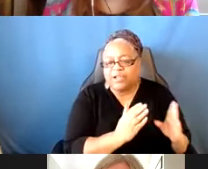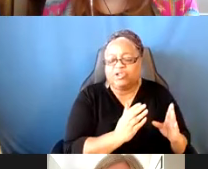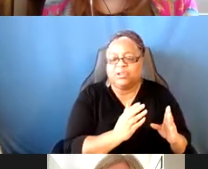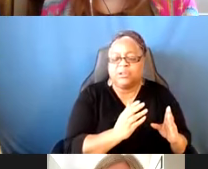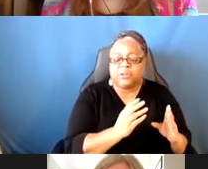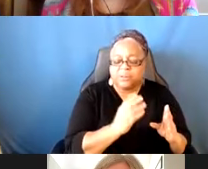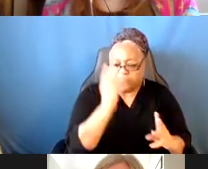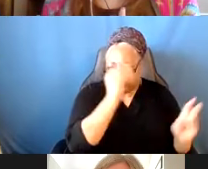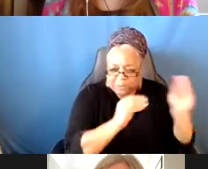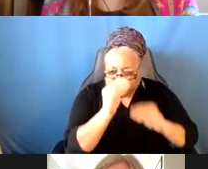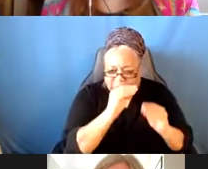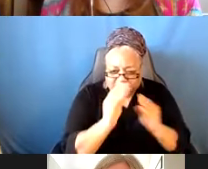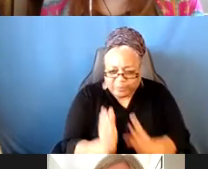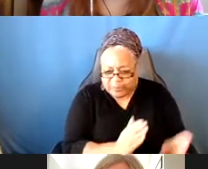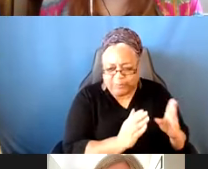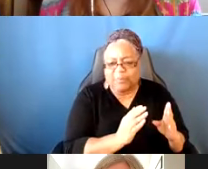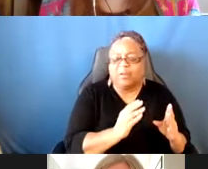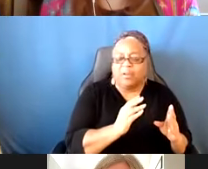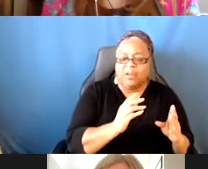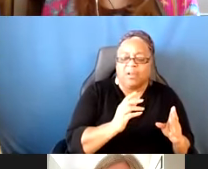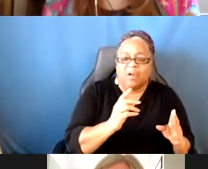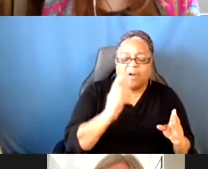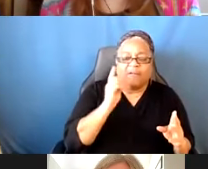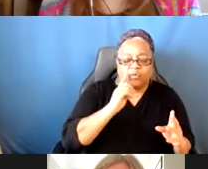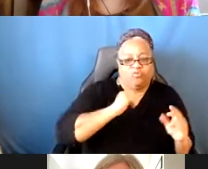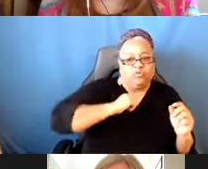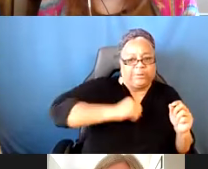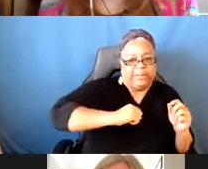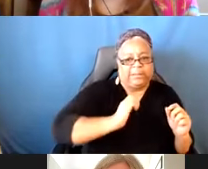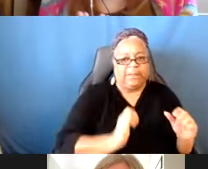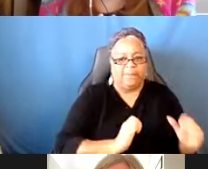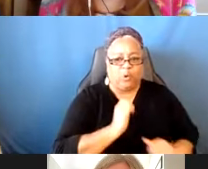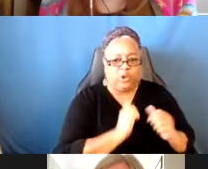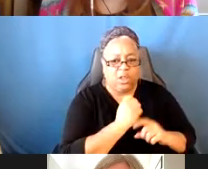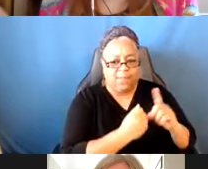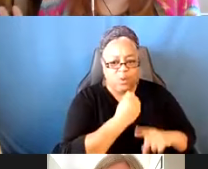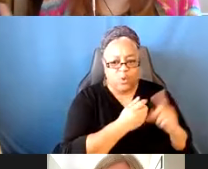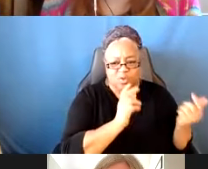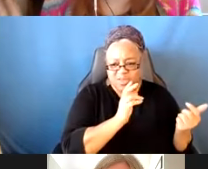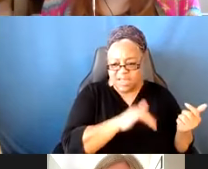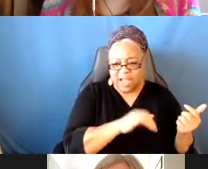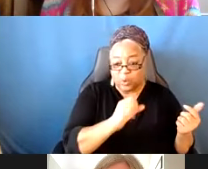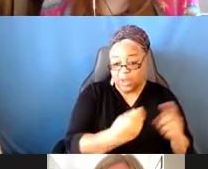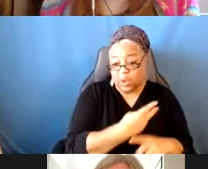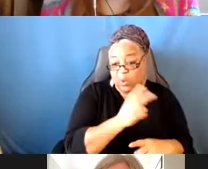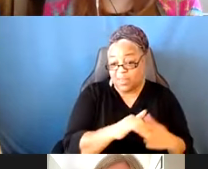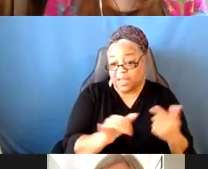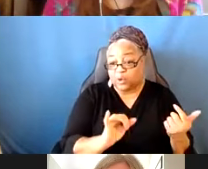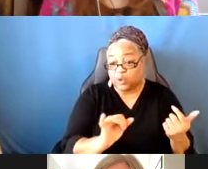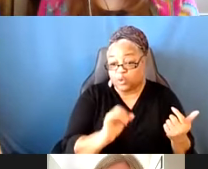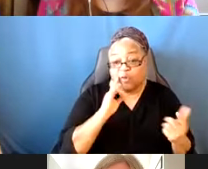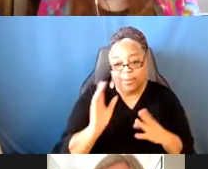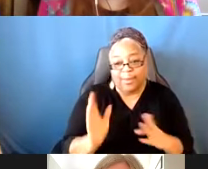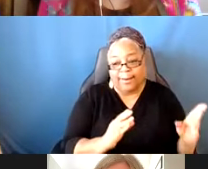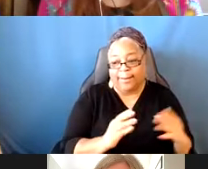to resist emotional abuse, that kind of thing. So you can use that as well as a planning and assessment